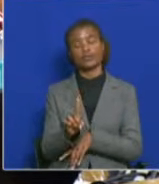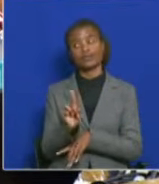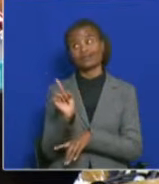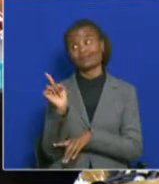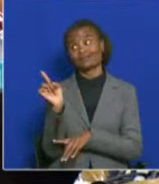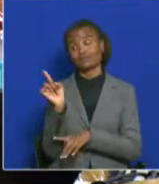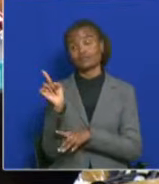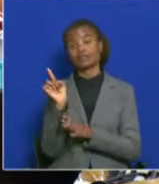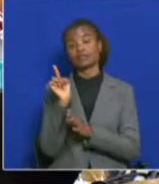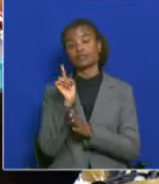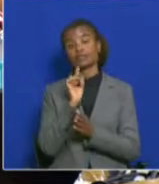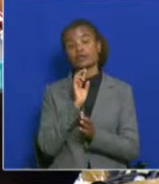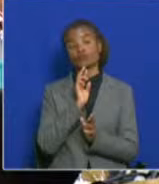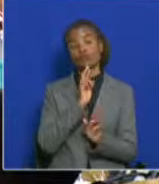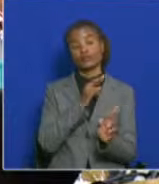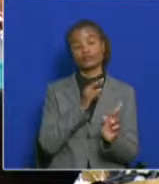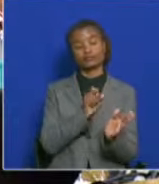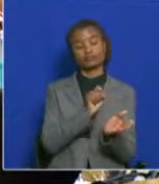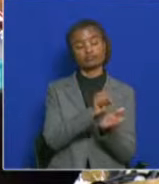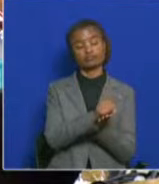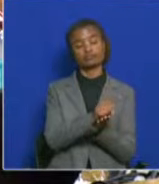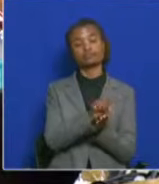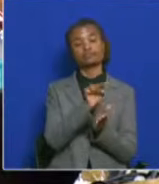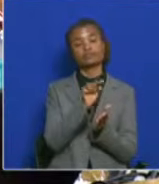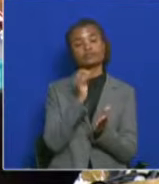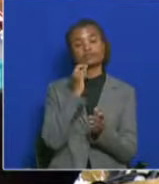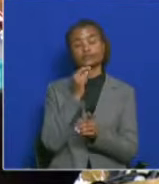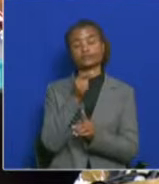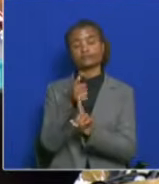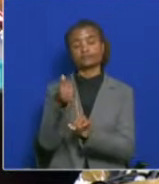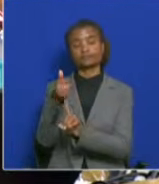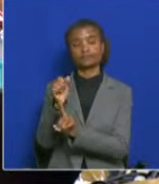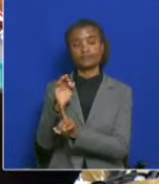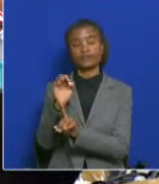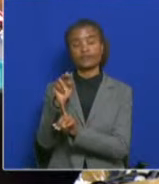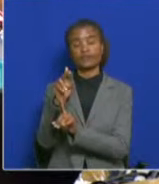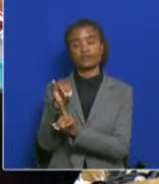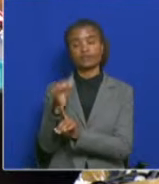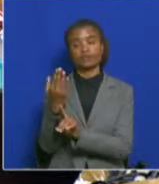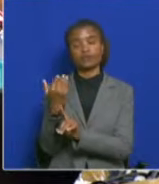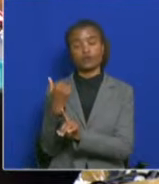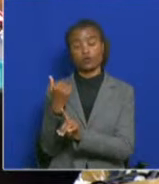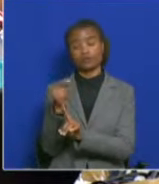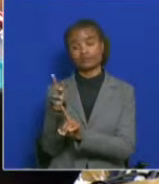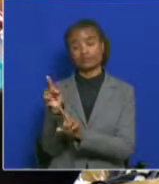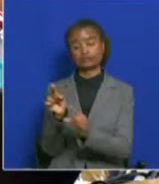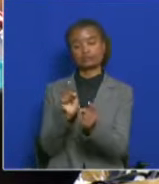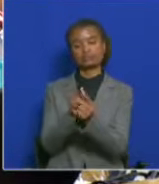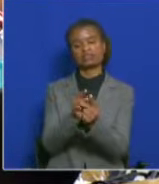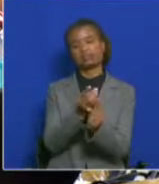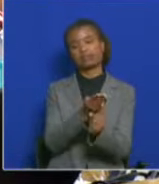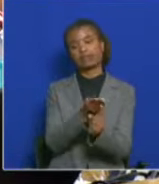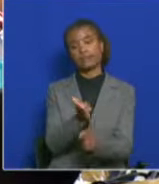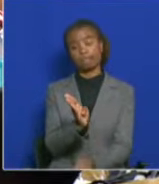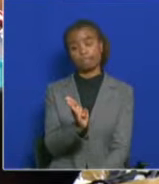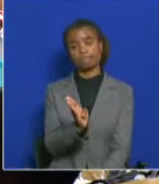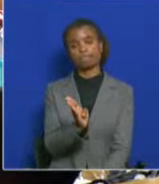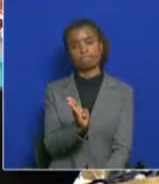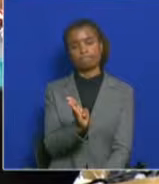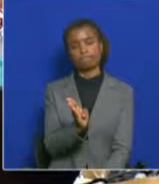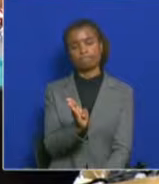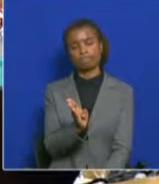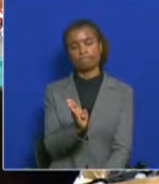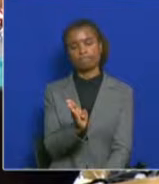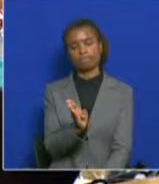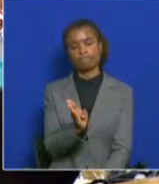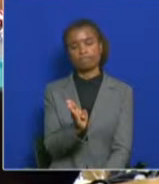Mr. Sayed that General Fani had said that he'd met with them and that SMADA, what seems